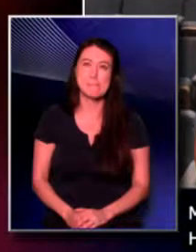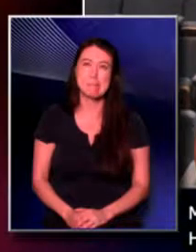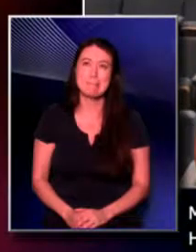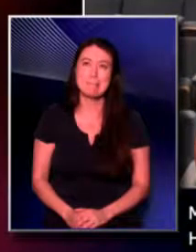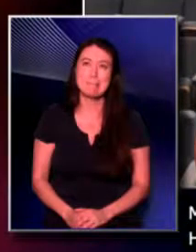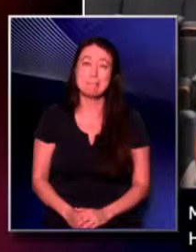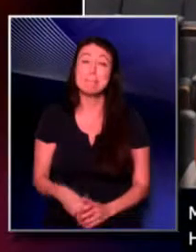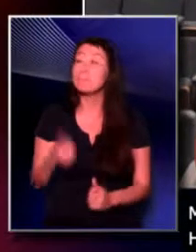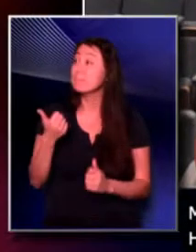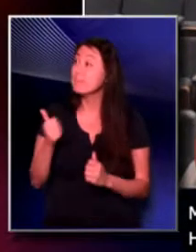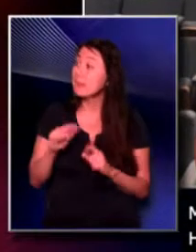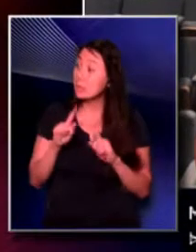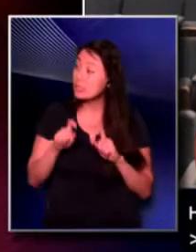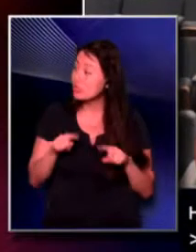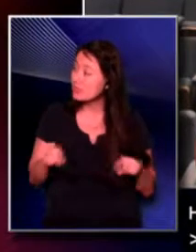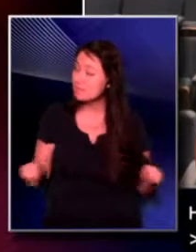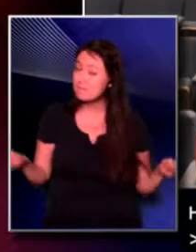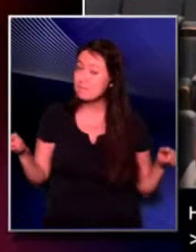Any questions?